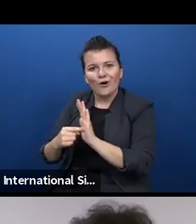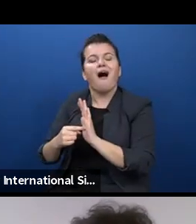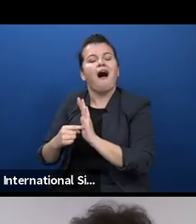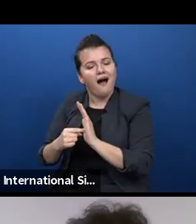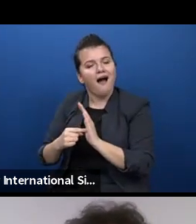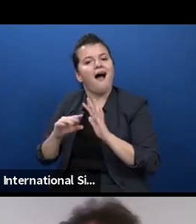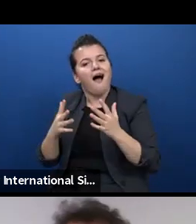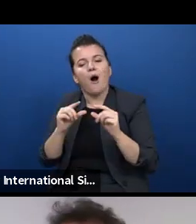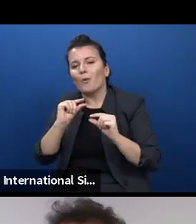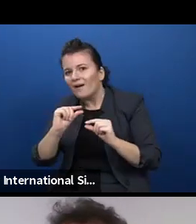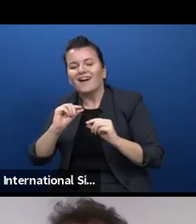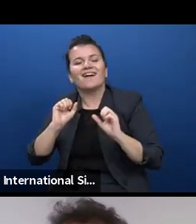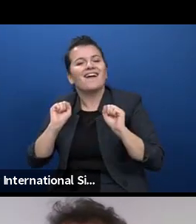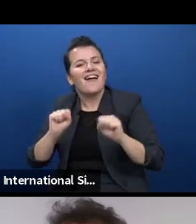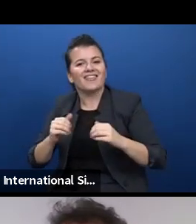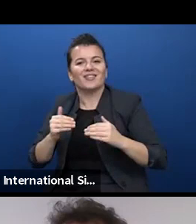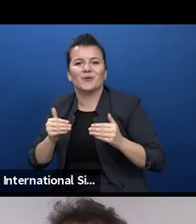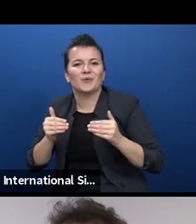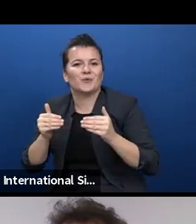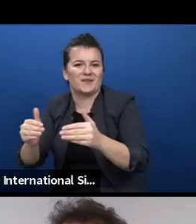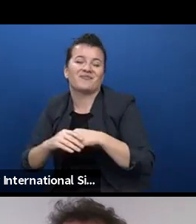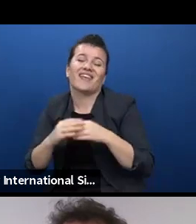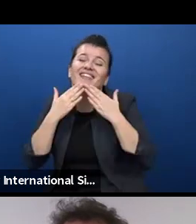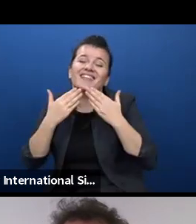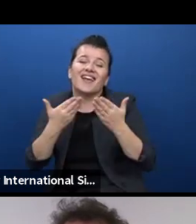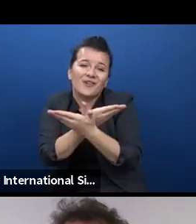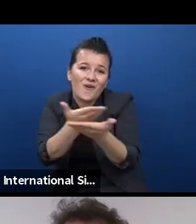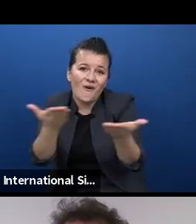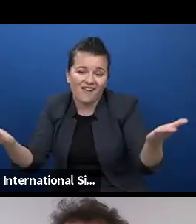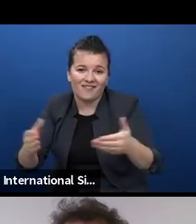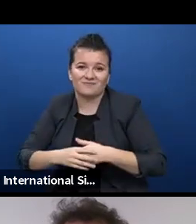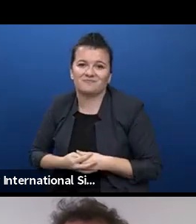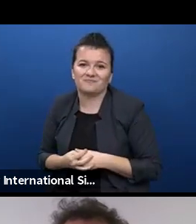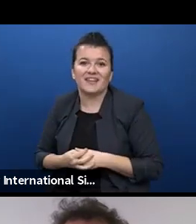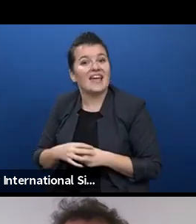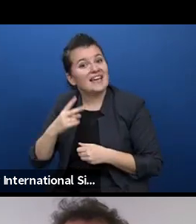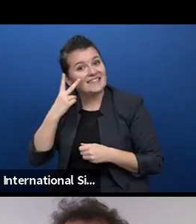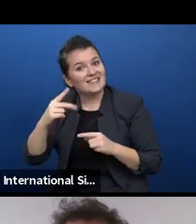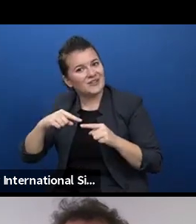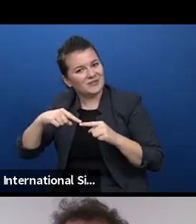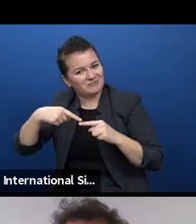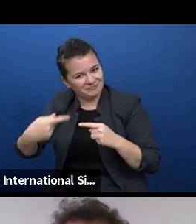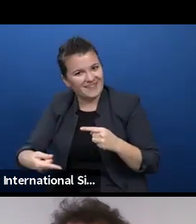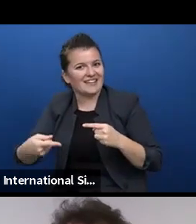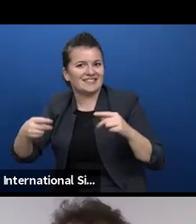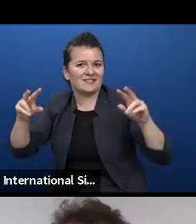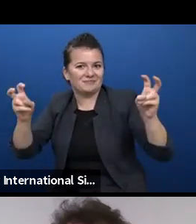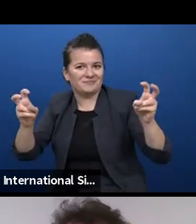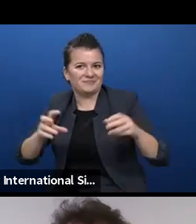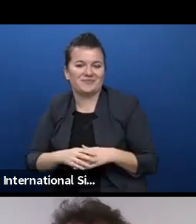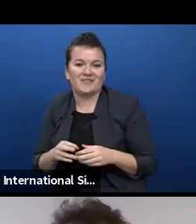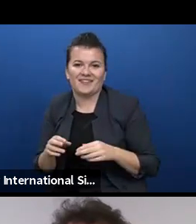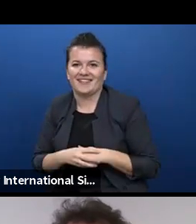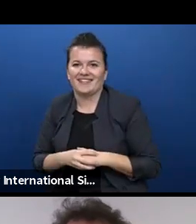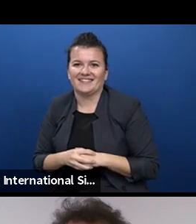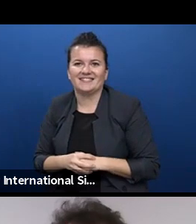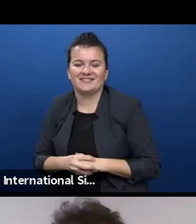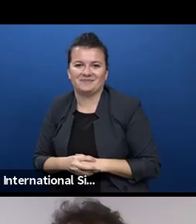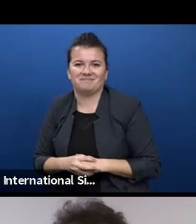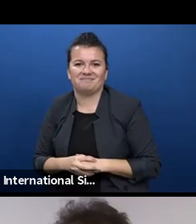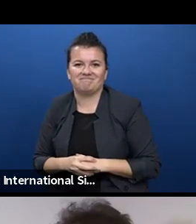thank you all again and see you later, hopefully during this European Theatre